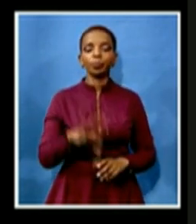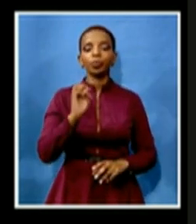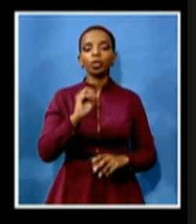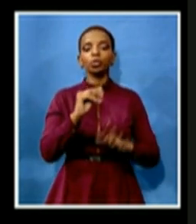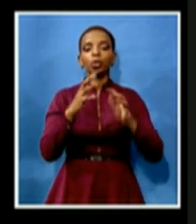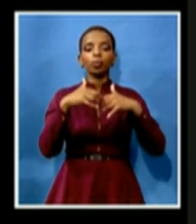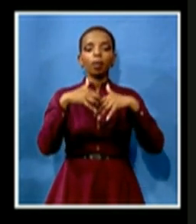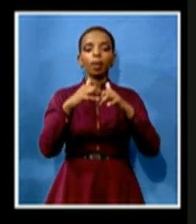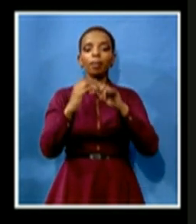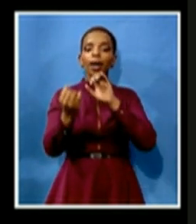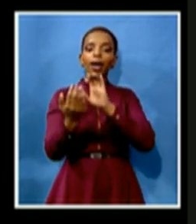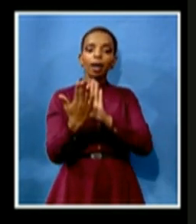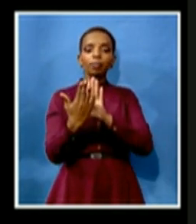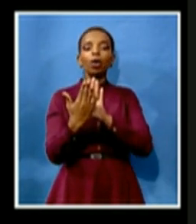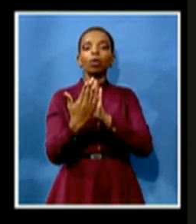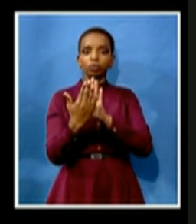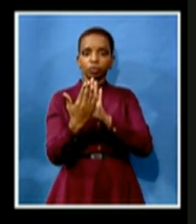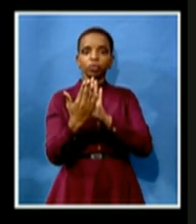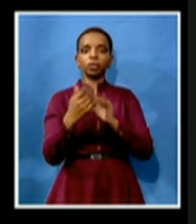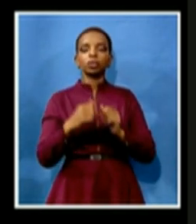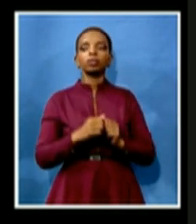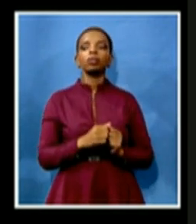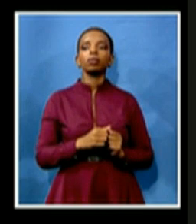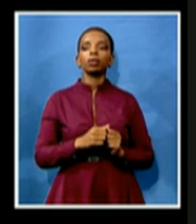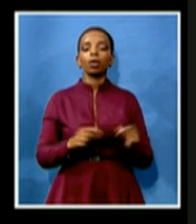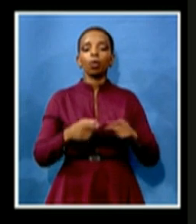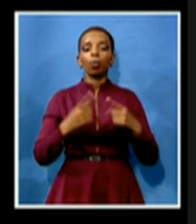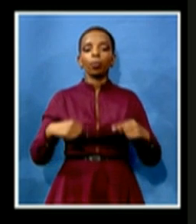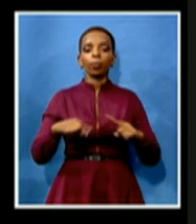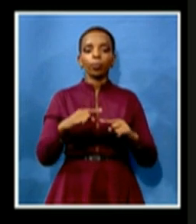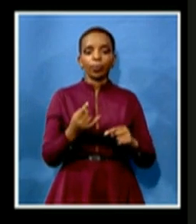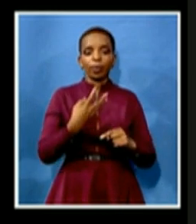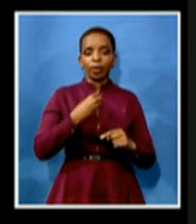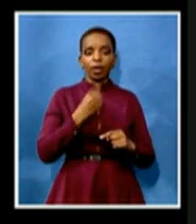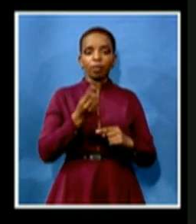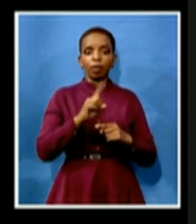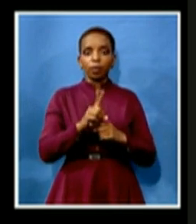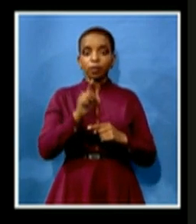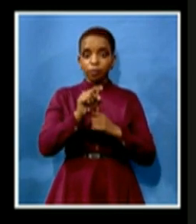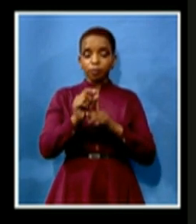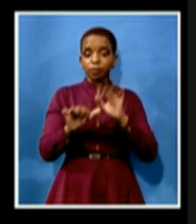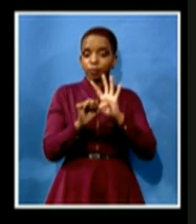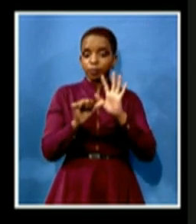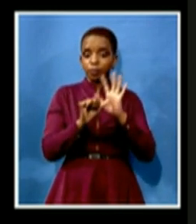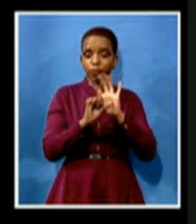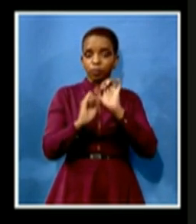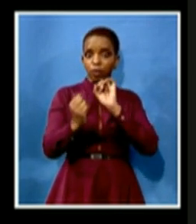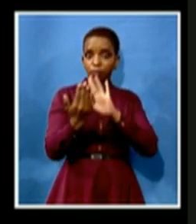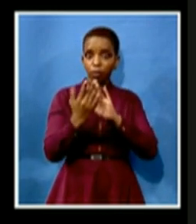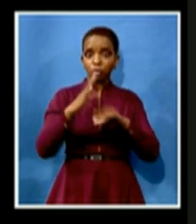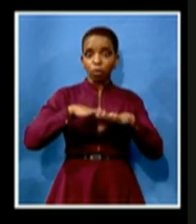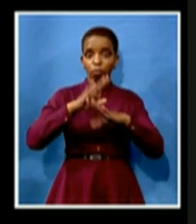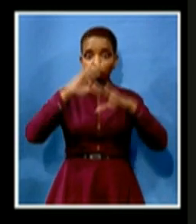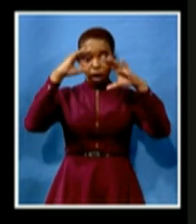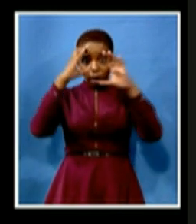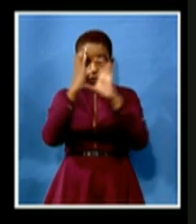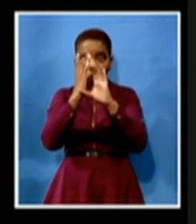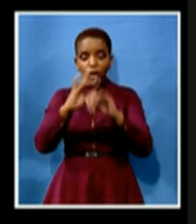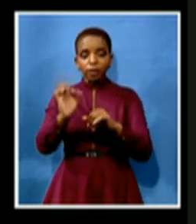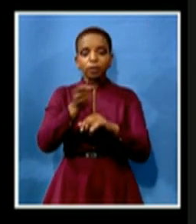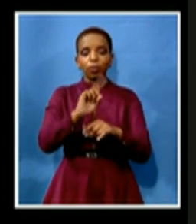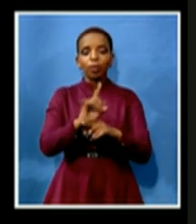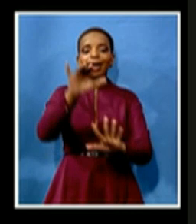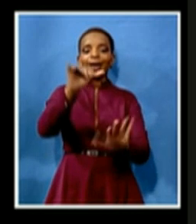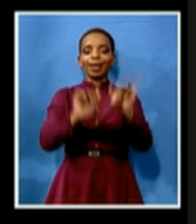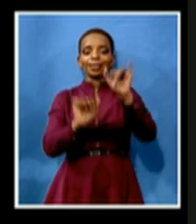an empirical distribution approach and focused our attention on assessing explanatory factors for the